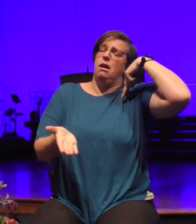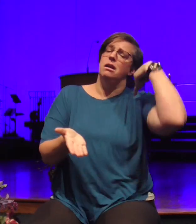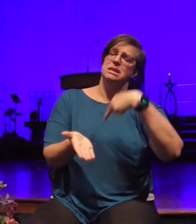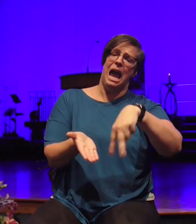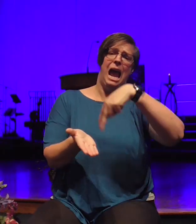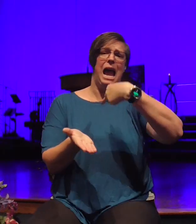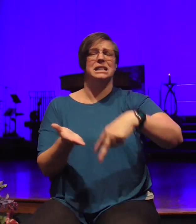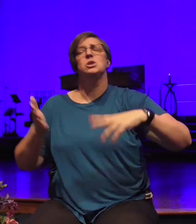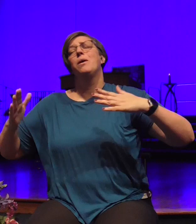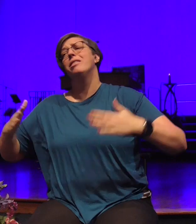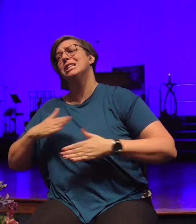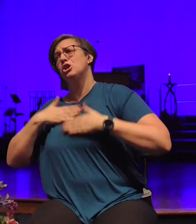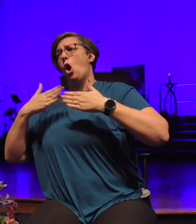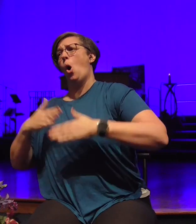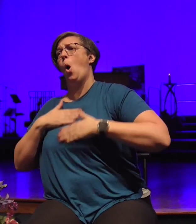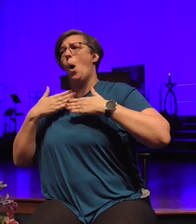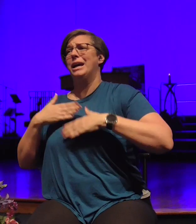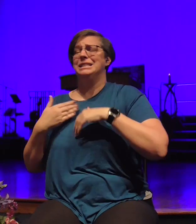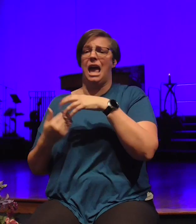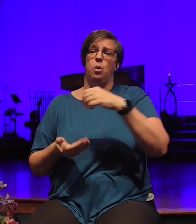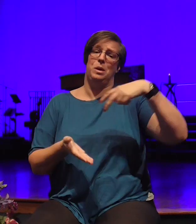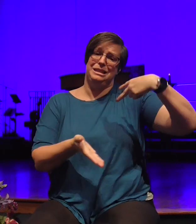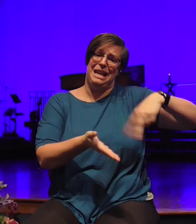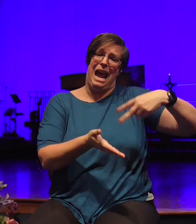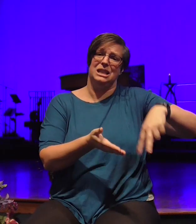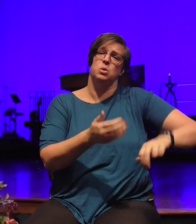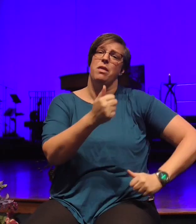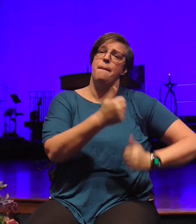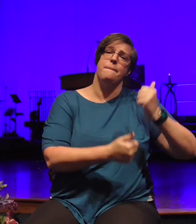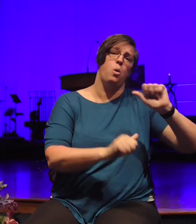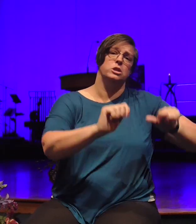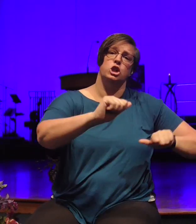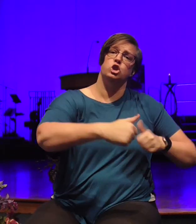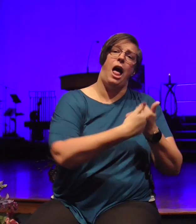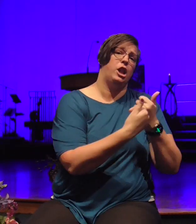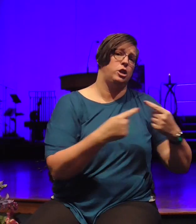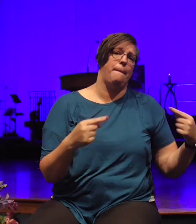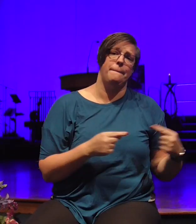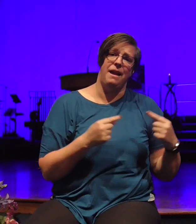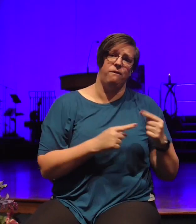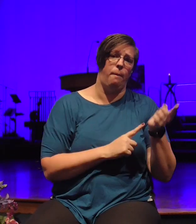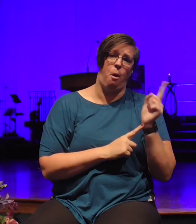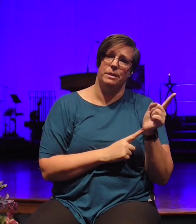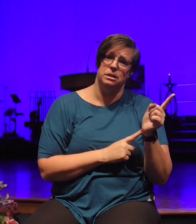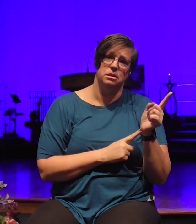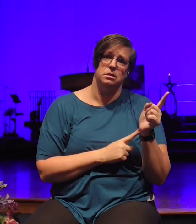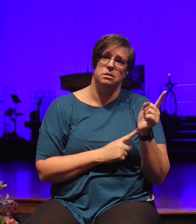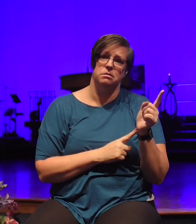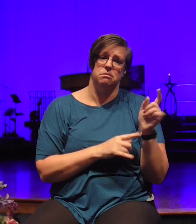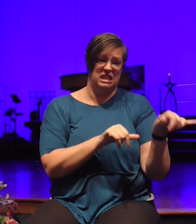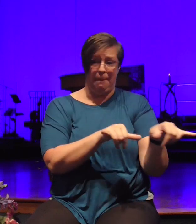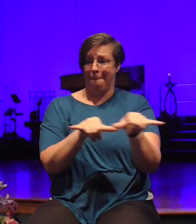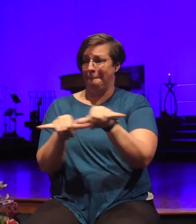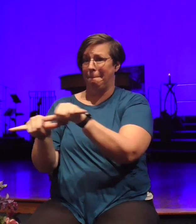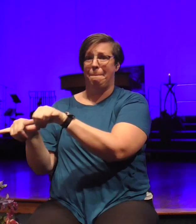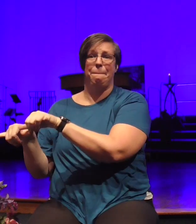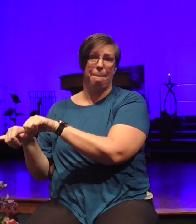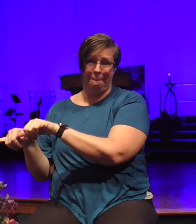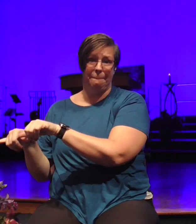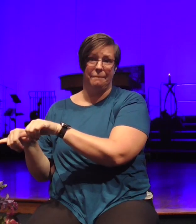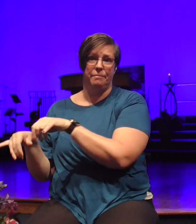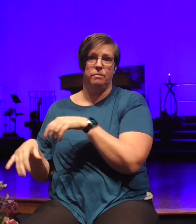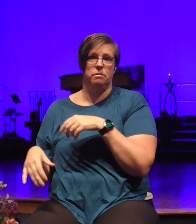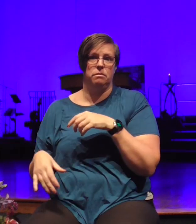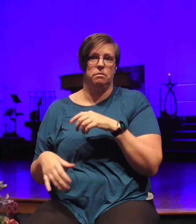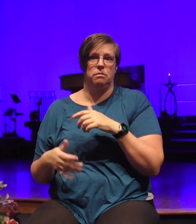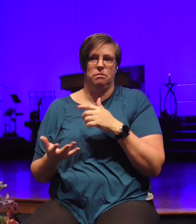and triumphs of life, and we dance with some of the most challenging, painful moments of life. And it's not that it's not going to